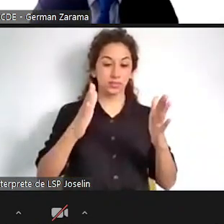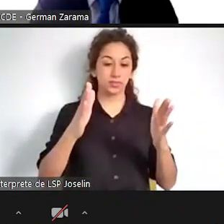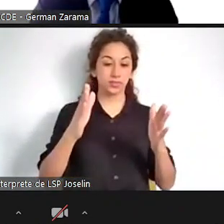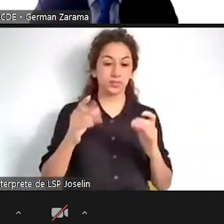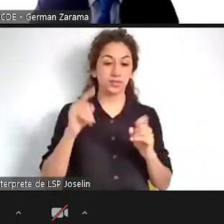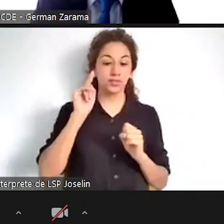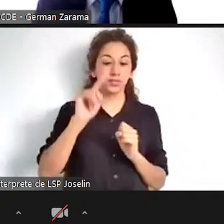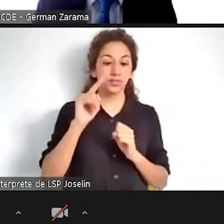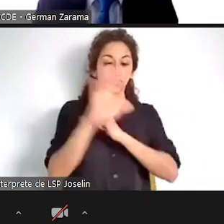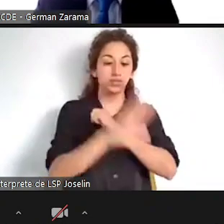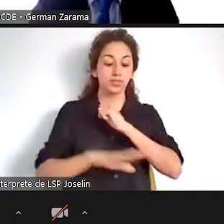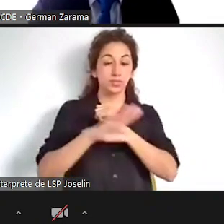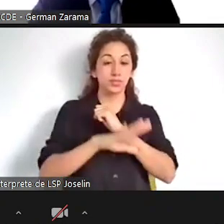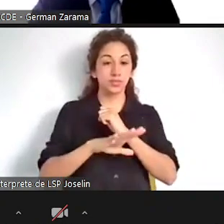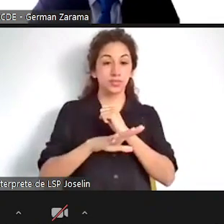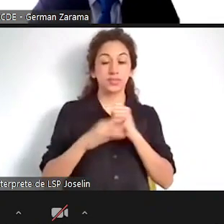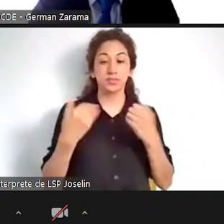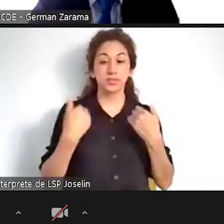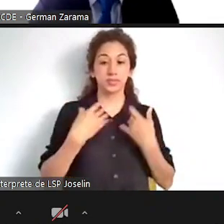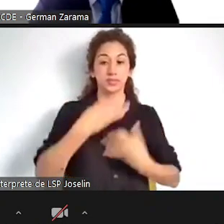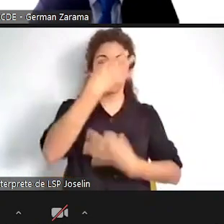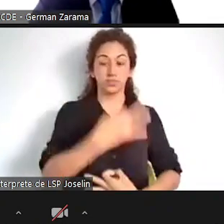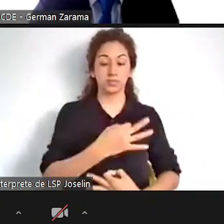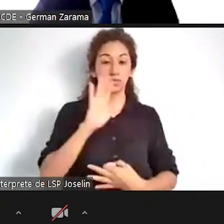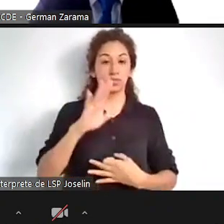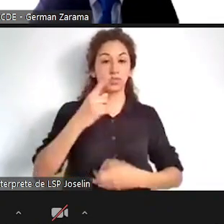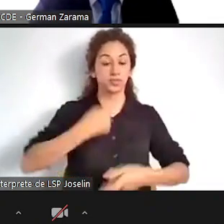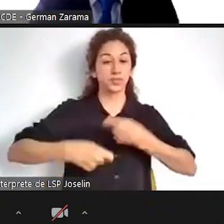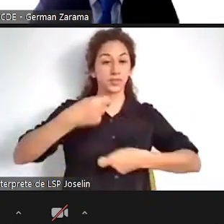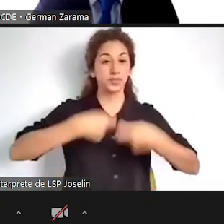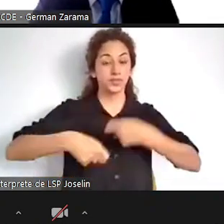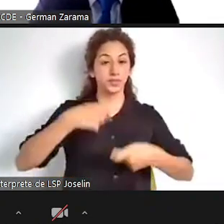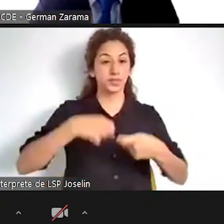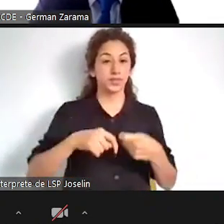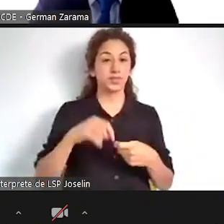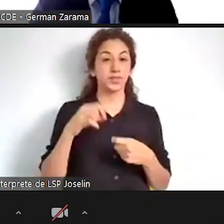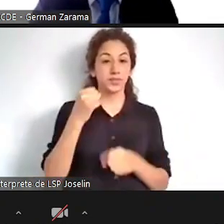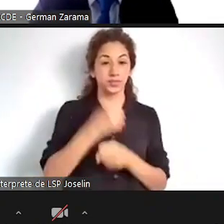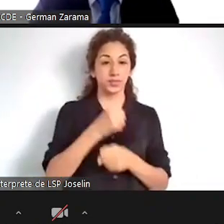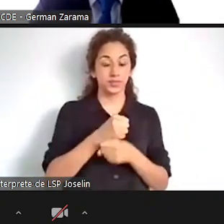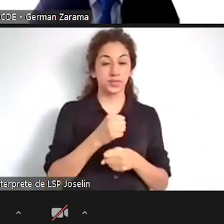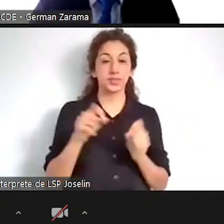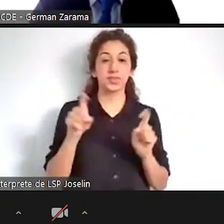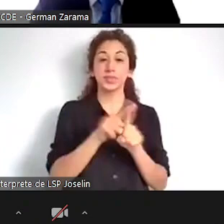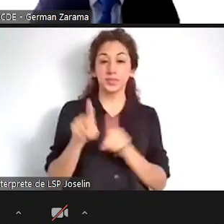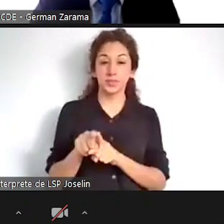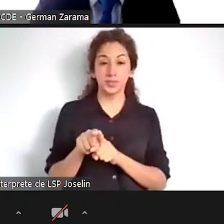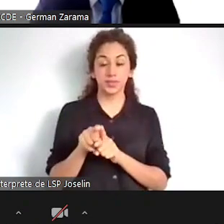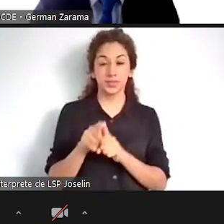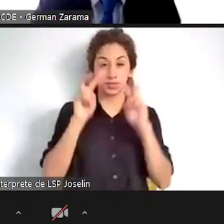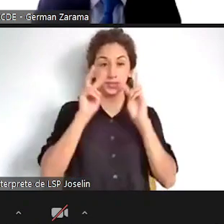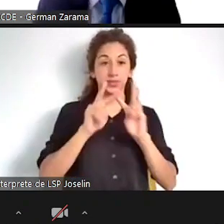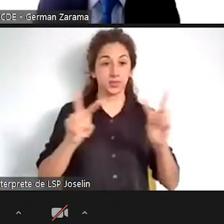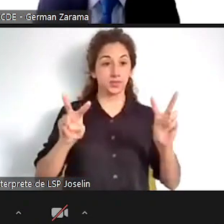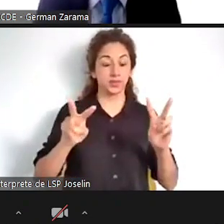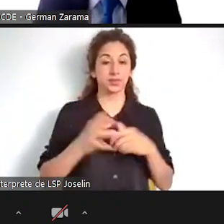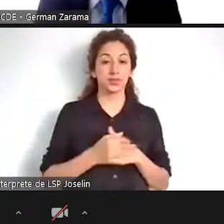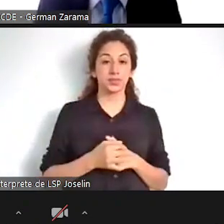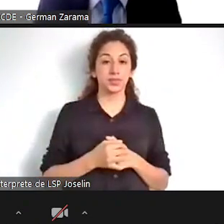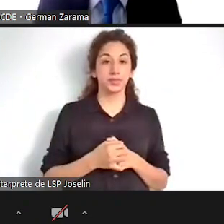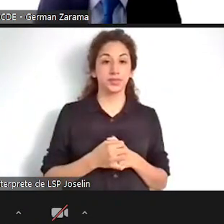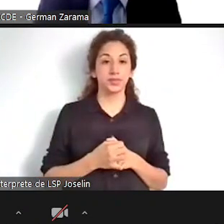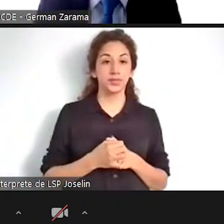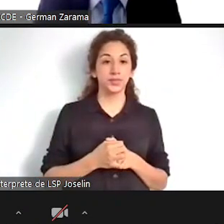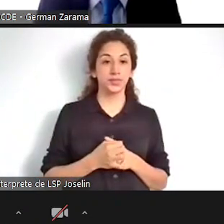that would target those very deep levels of informality that we have in a labor market and to